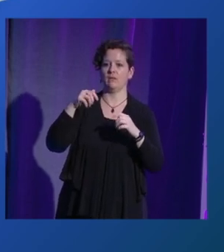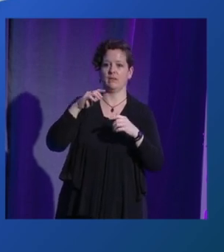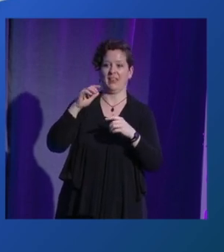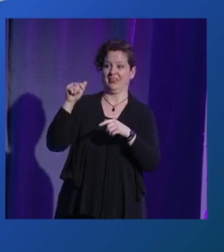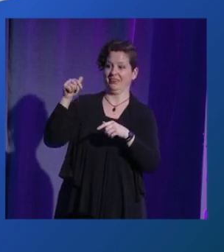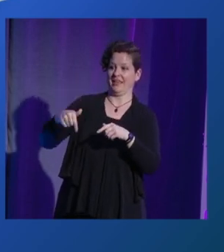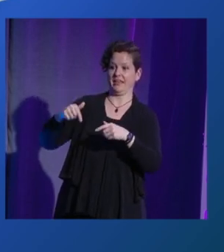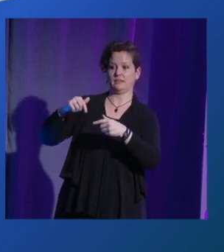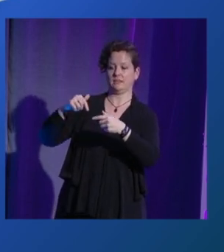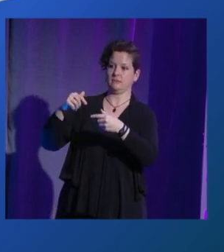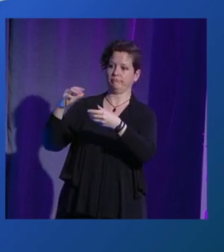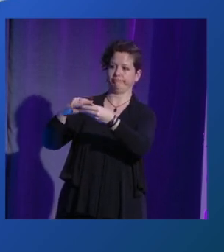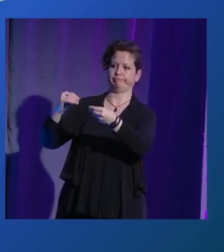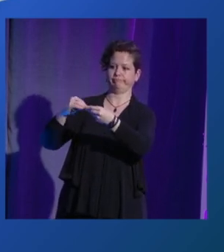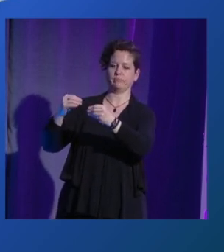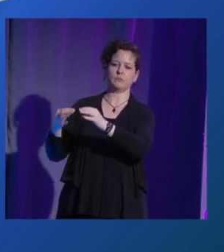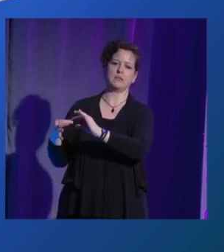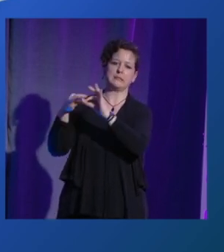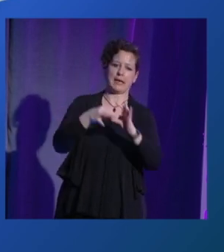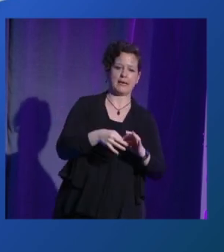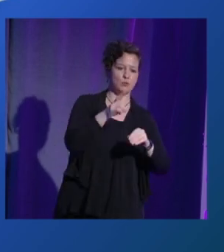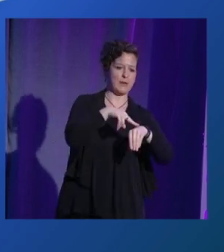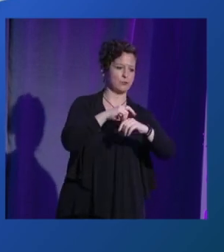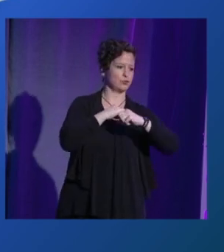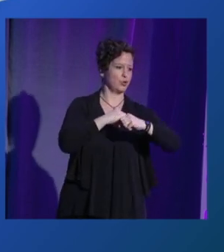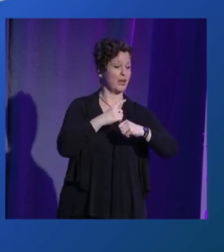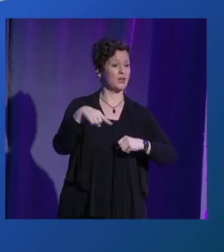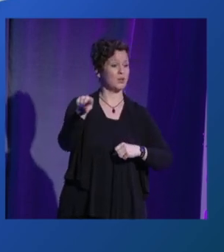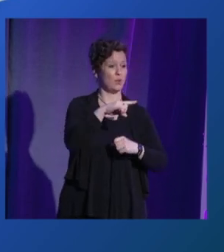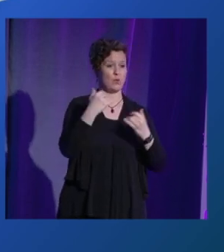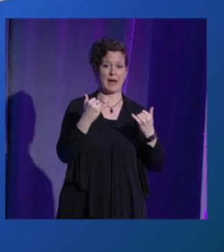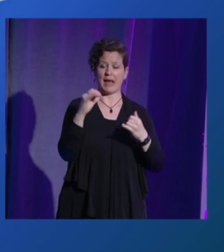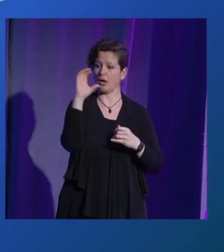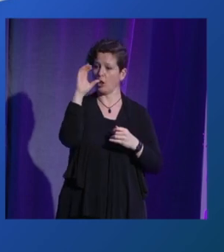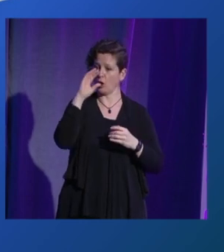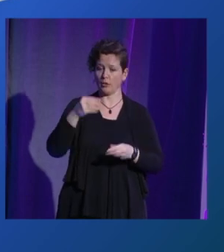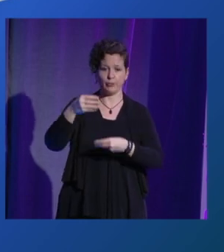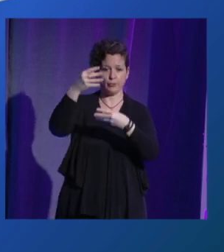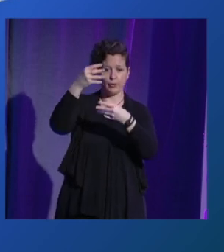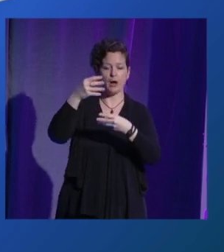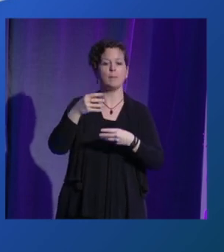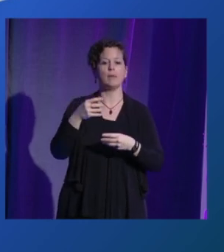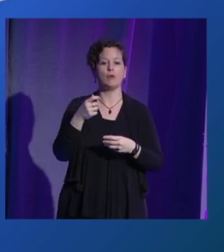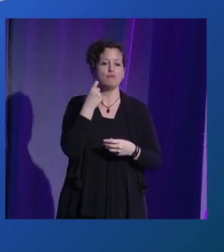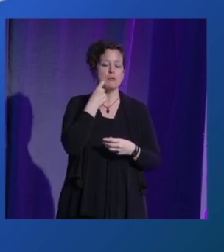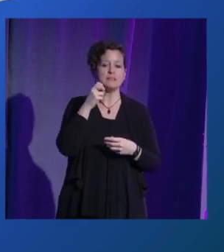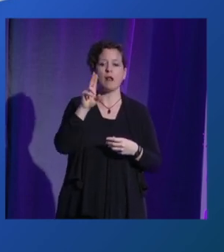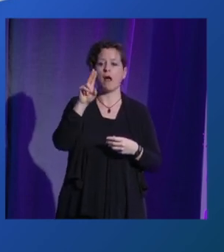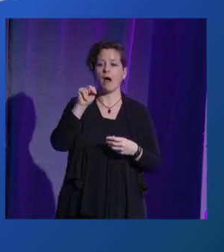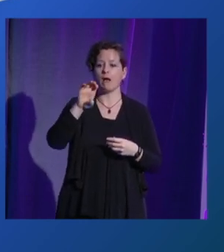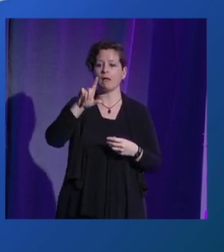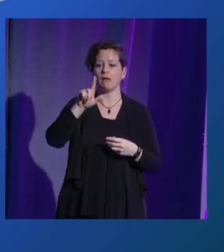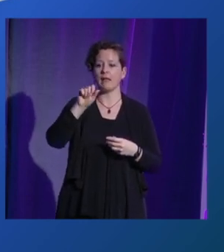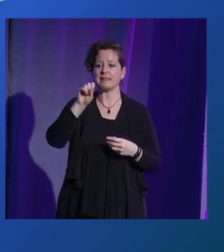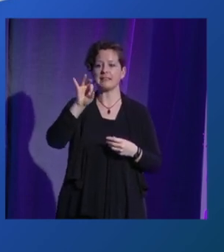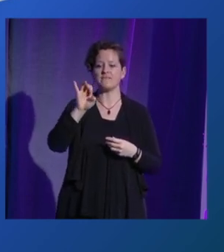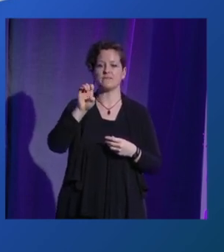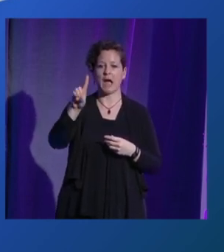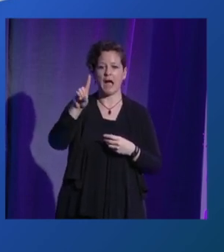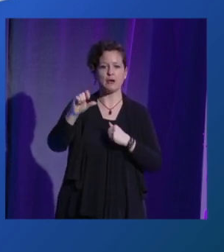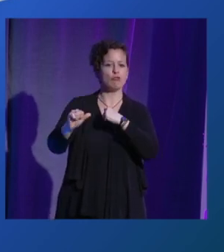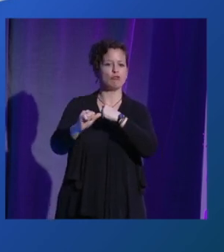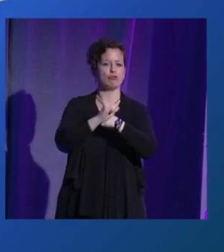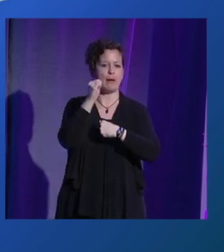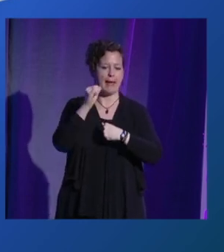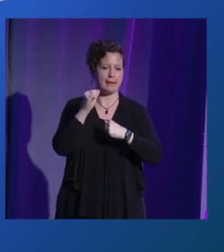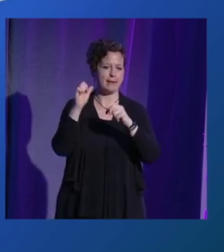so any of you in the audience right now could look up uh the most recent unclassified annual threat assessment this is produced yearly by